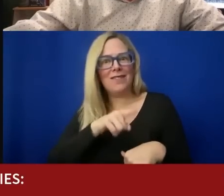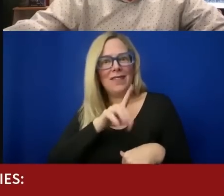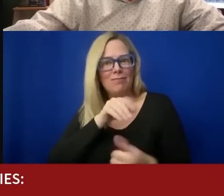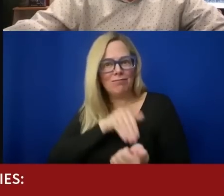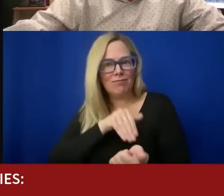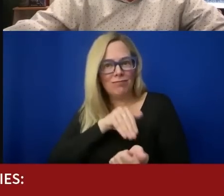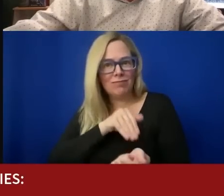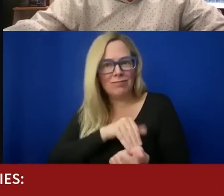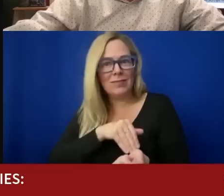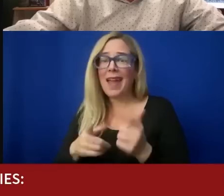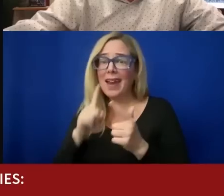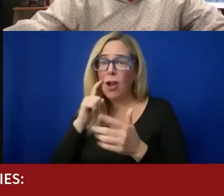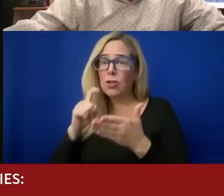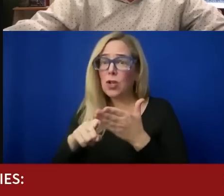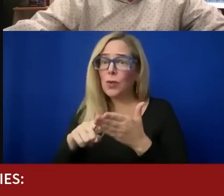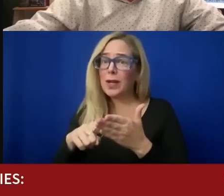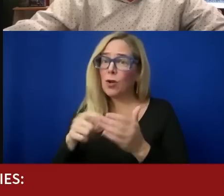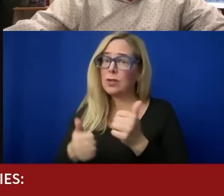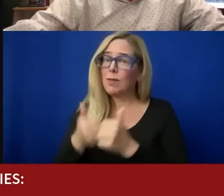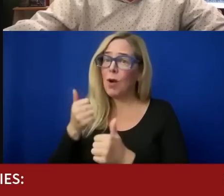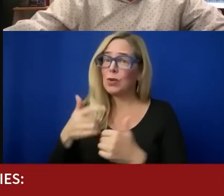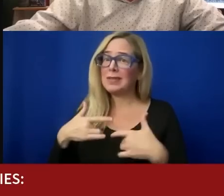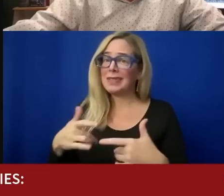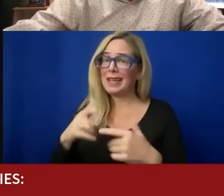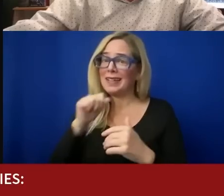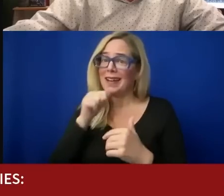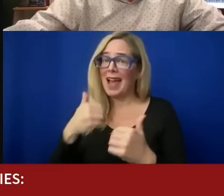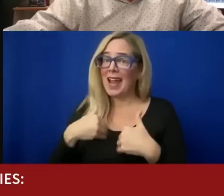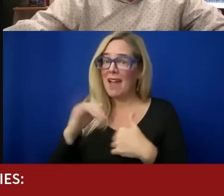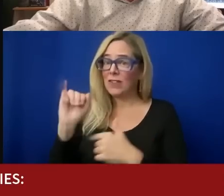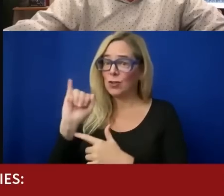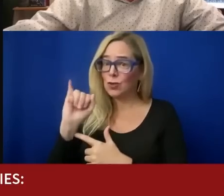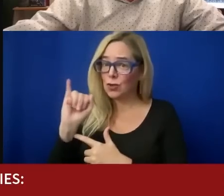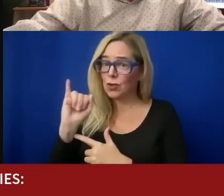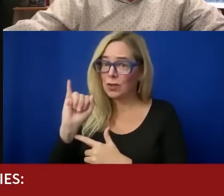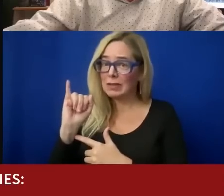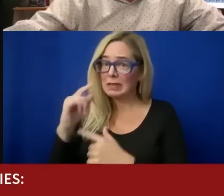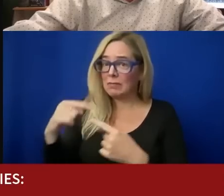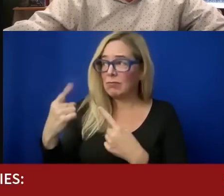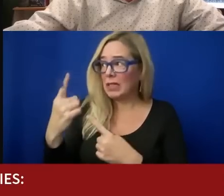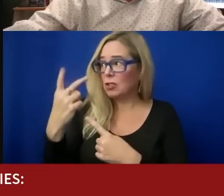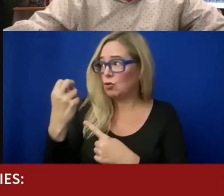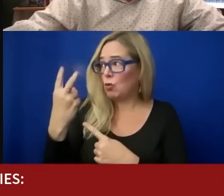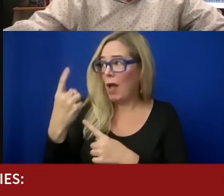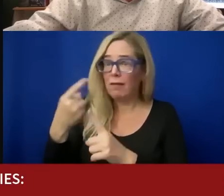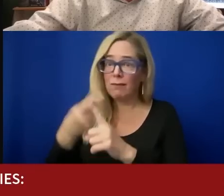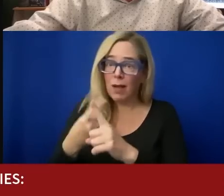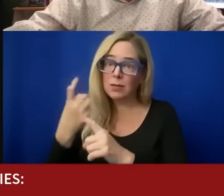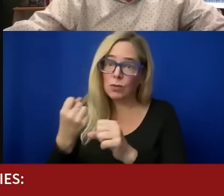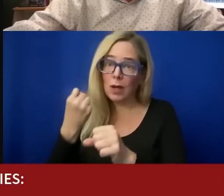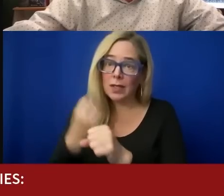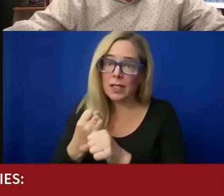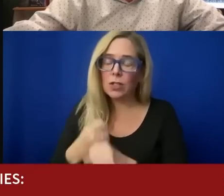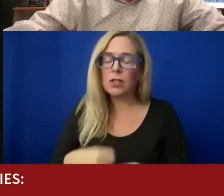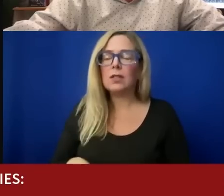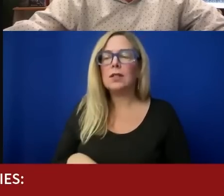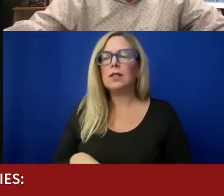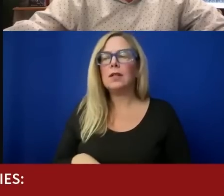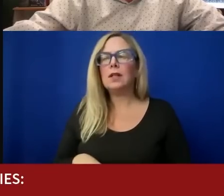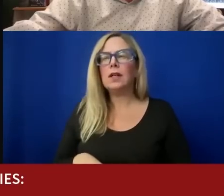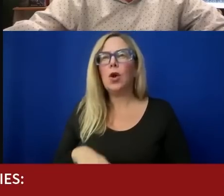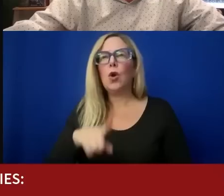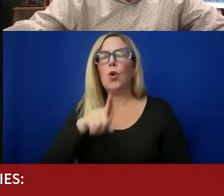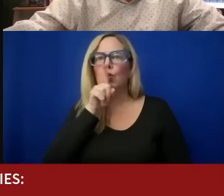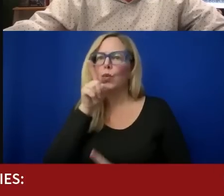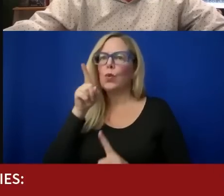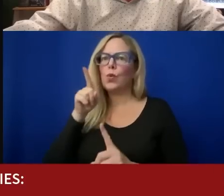in the past 12 months. And this also kind of varied by the different types of disabilities. But what was really salient and kind of puts